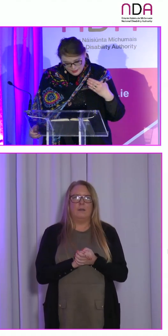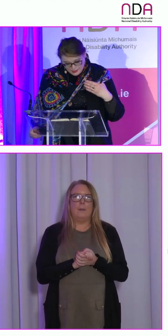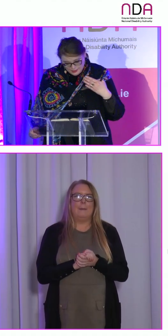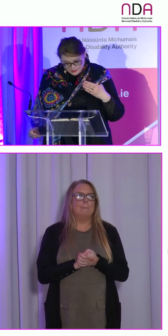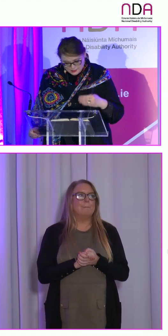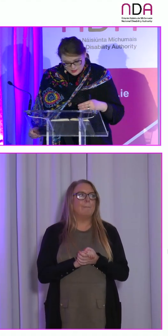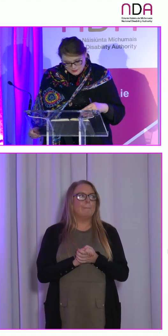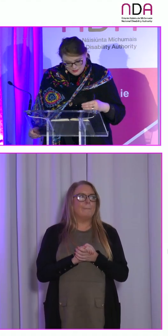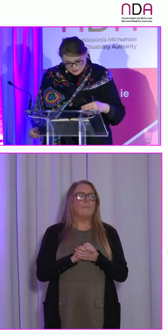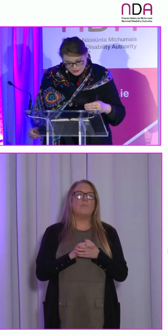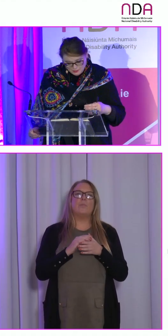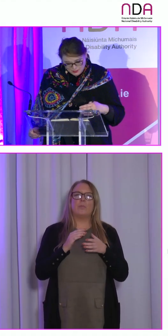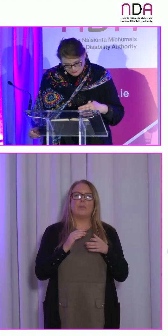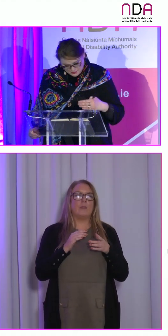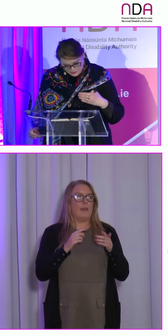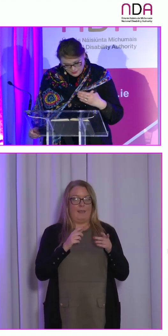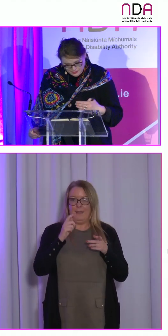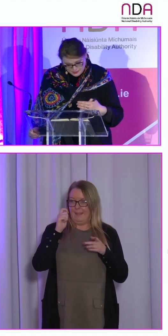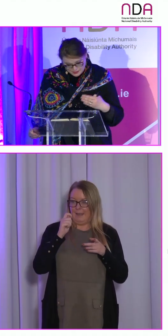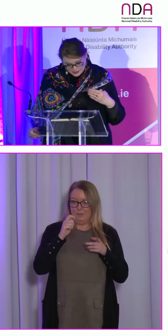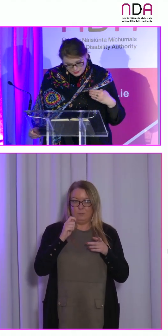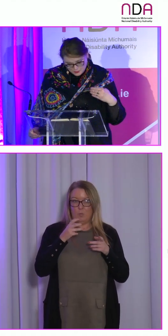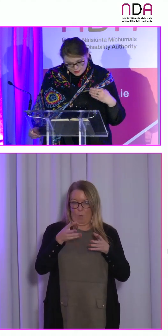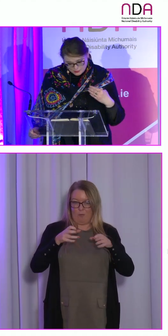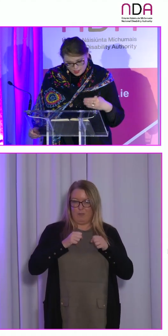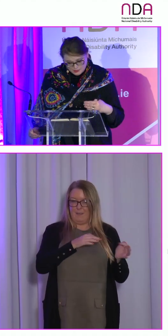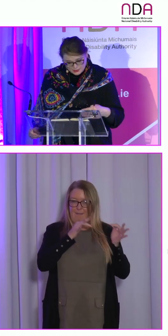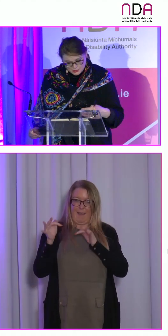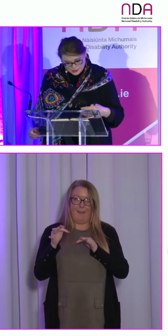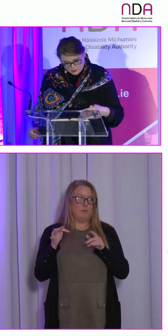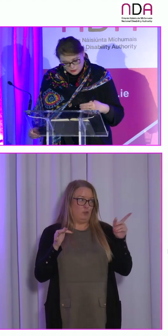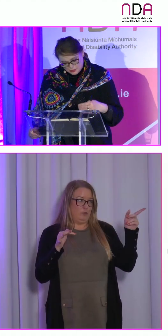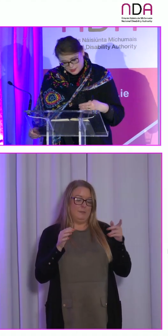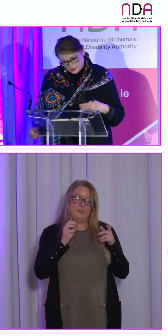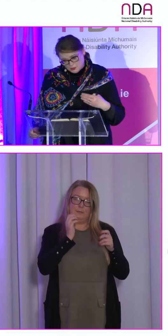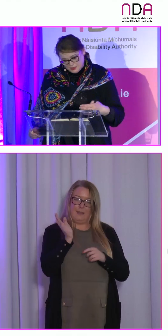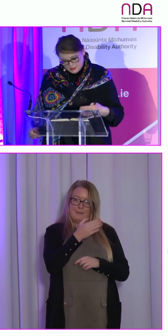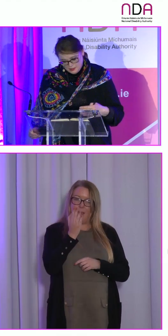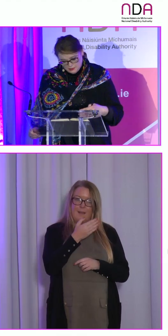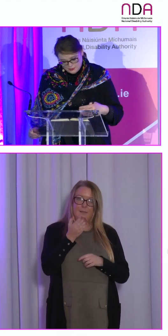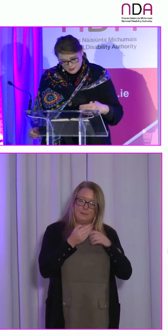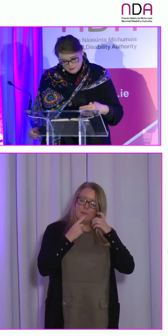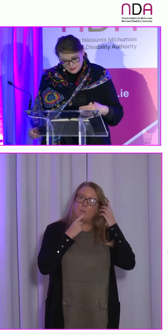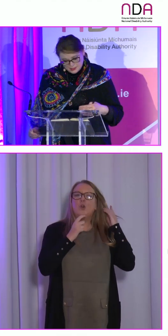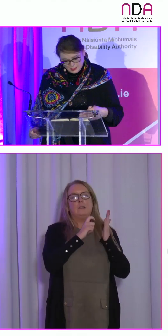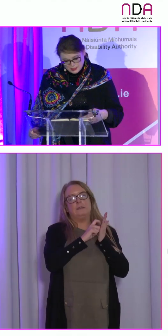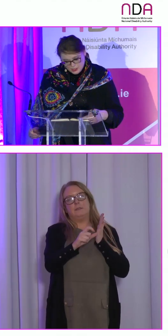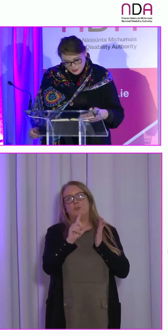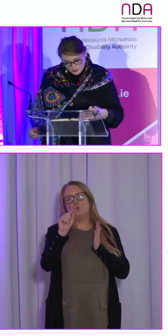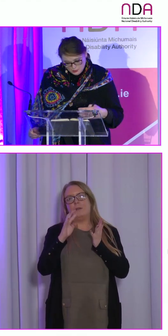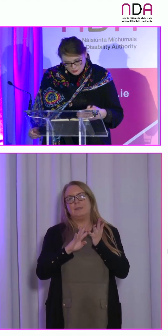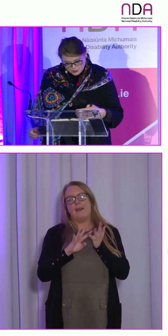Again, I think these slides will be made available, but I've highlighted what our obligations are under Section 29 of the Disability